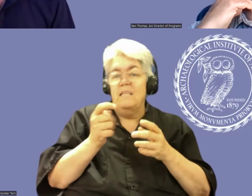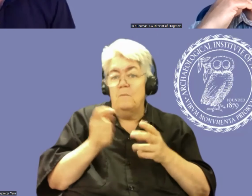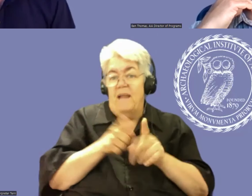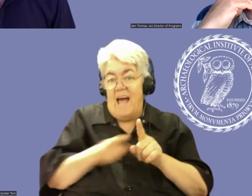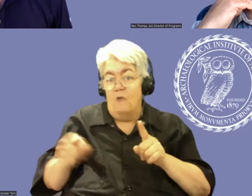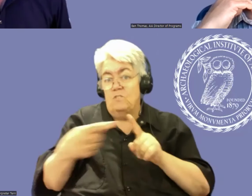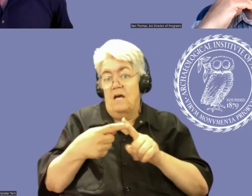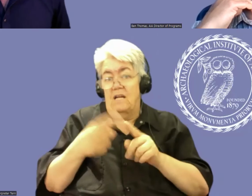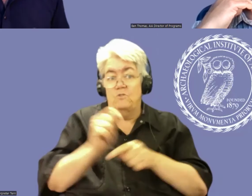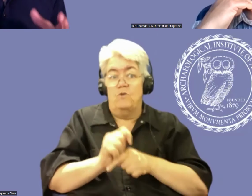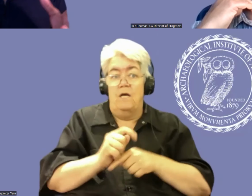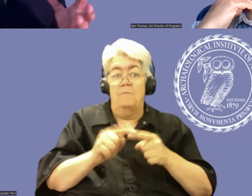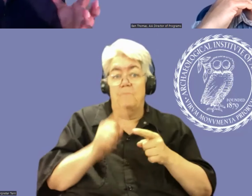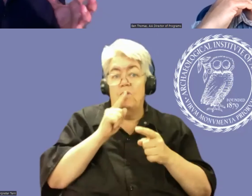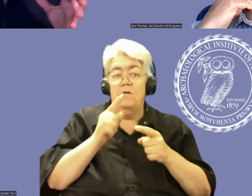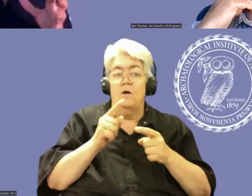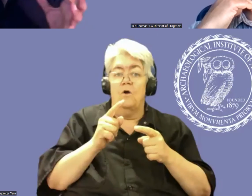general, um,